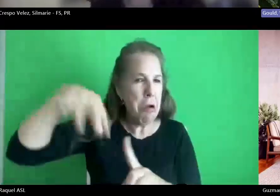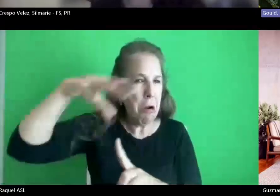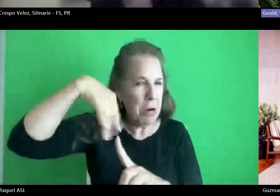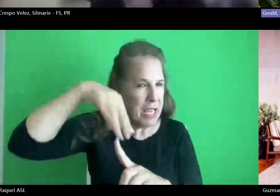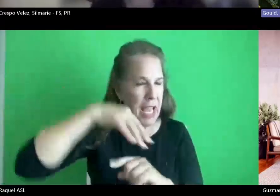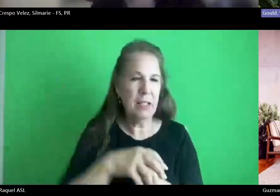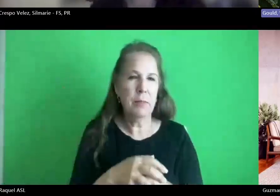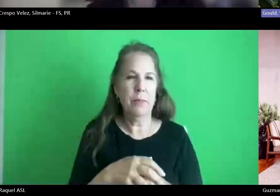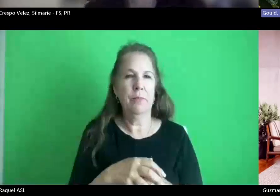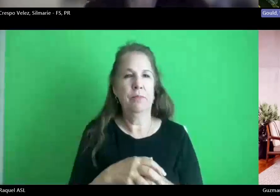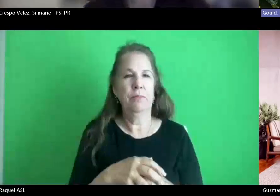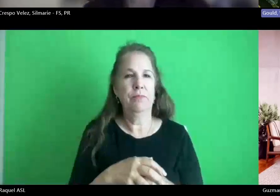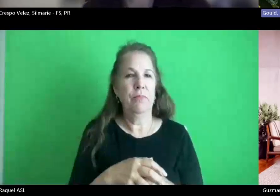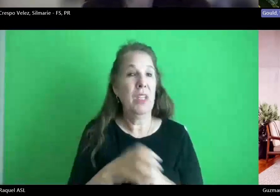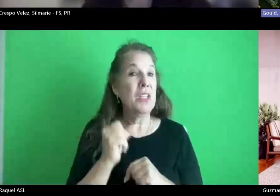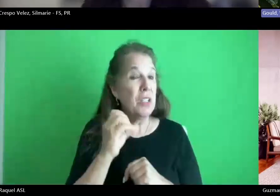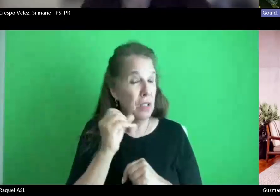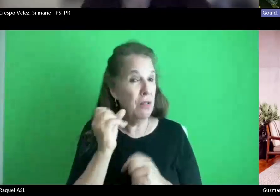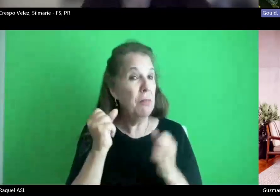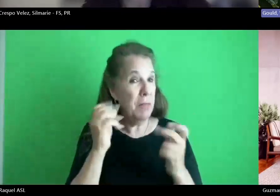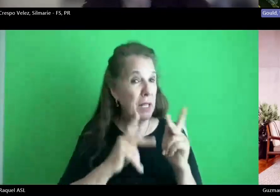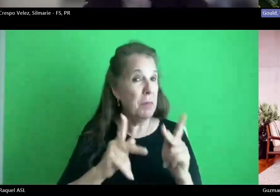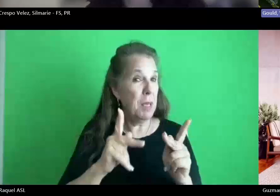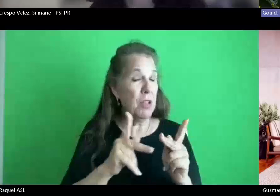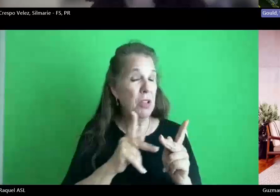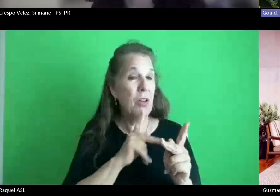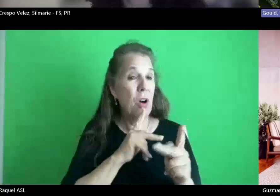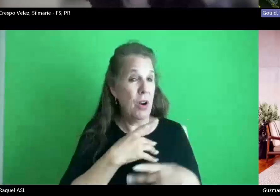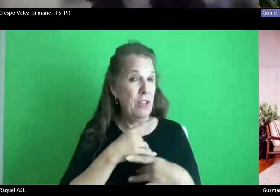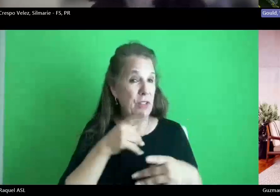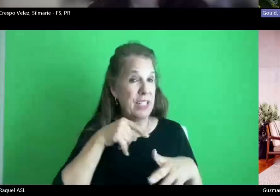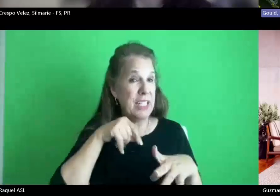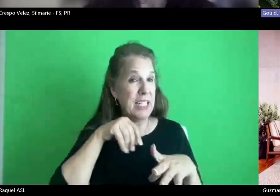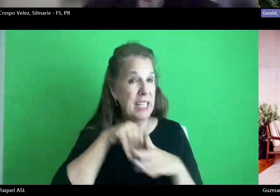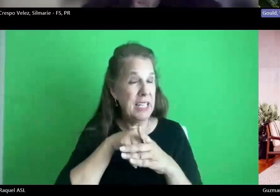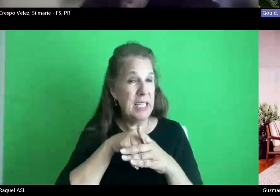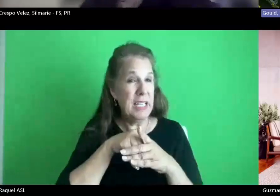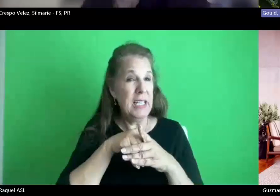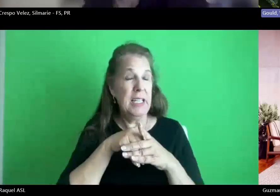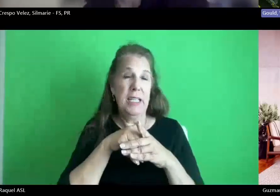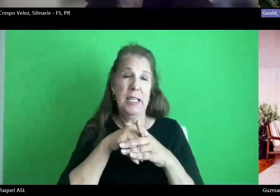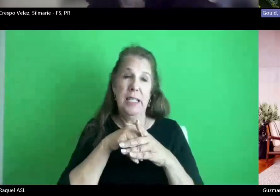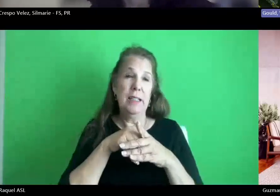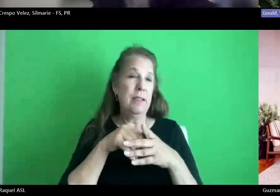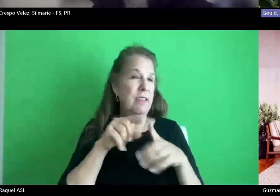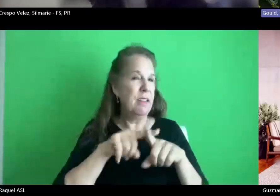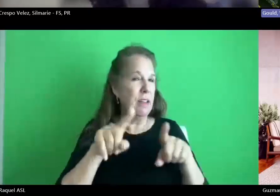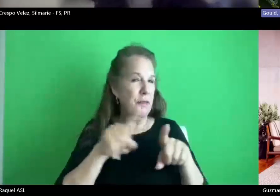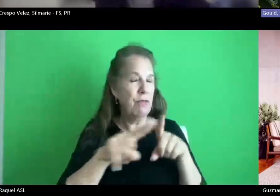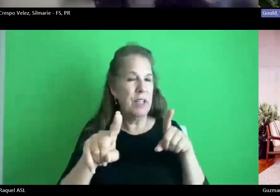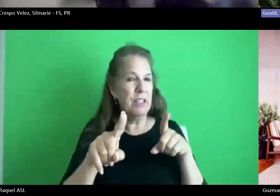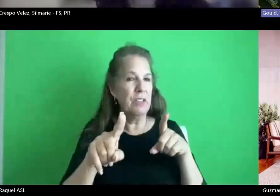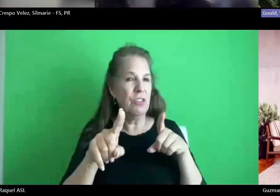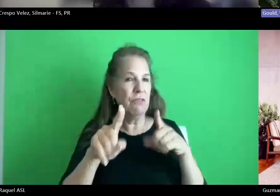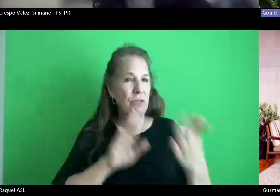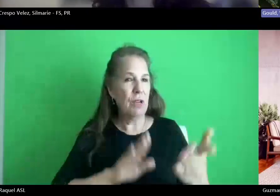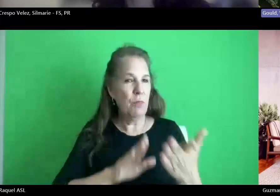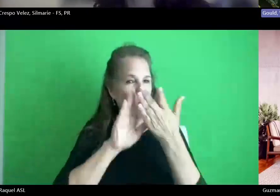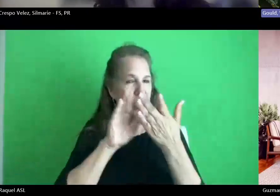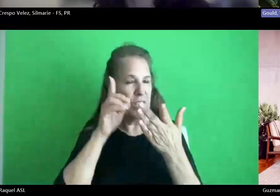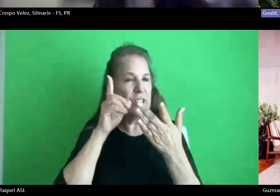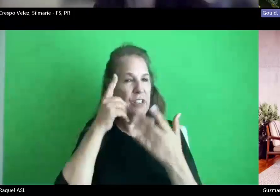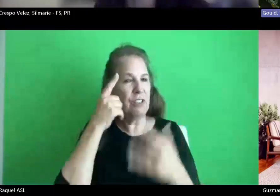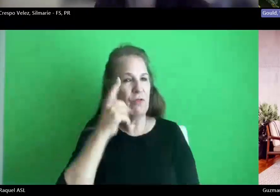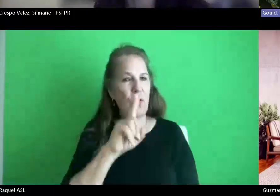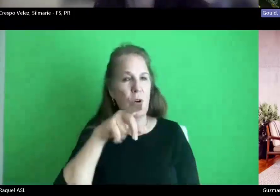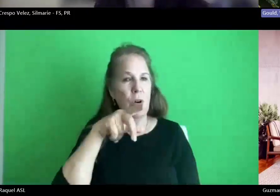there's a number of folks interested in silvopastoral practices, and that's part of the